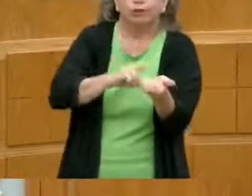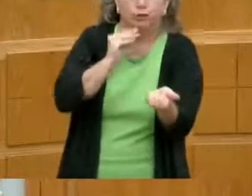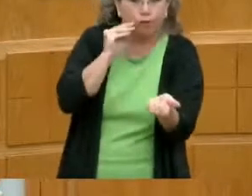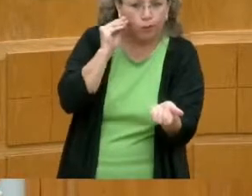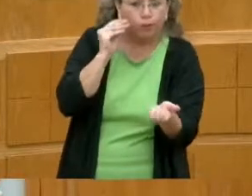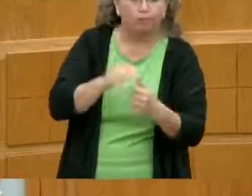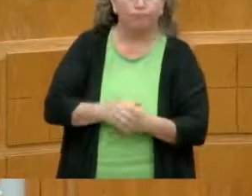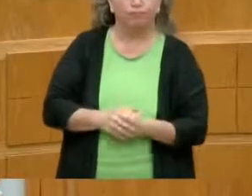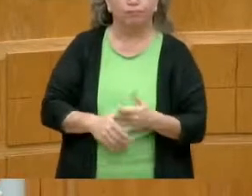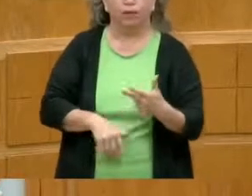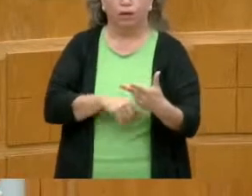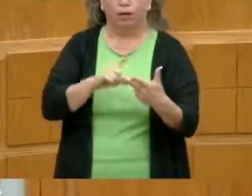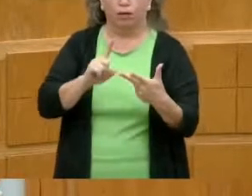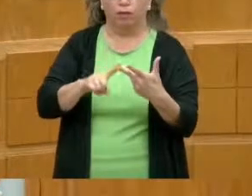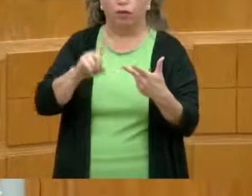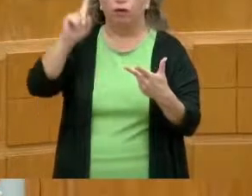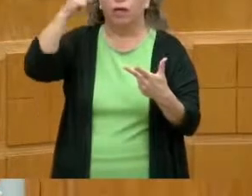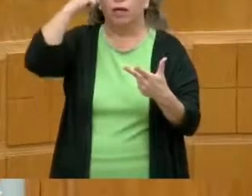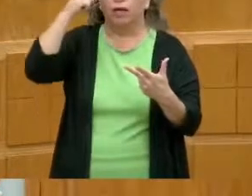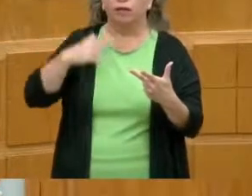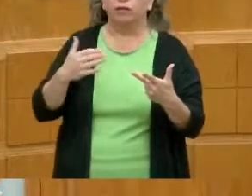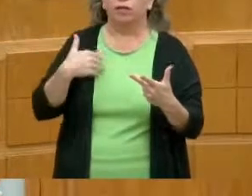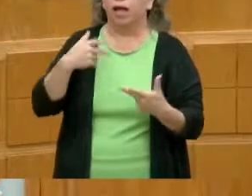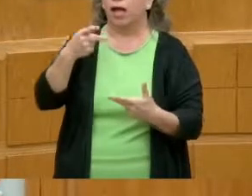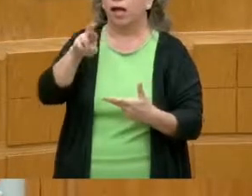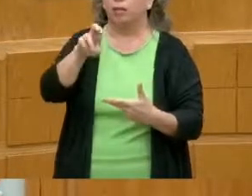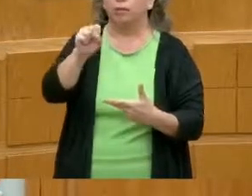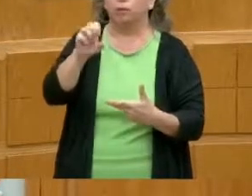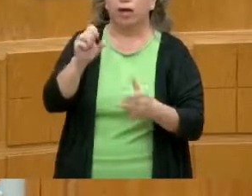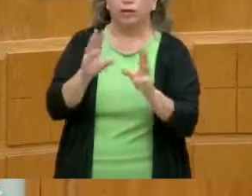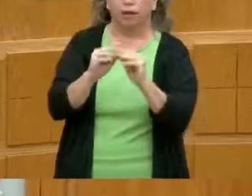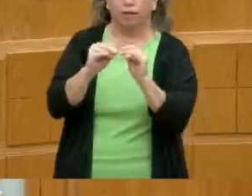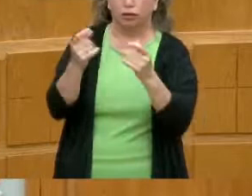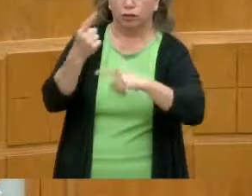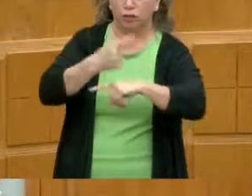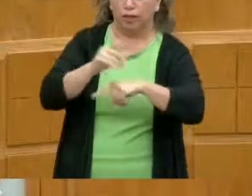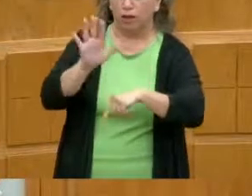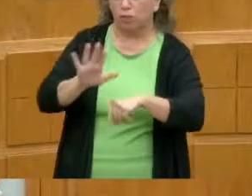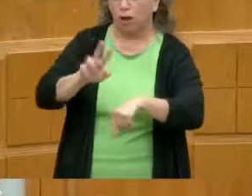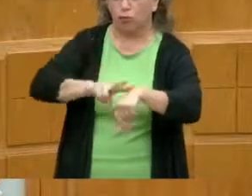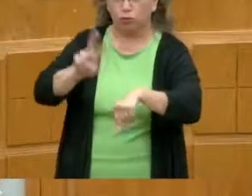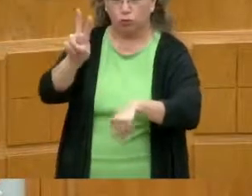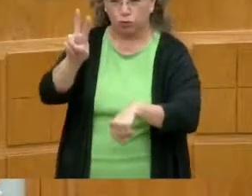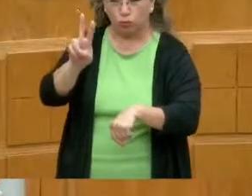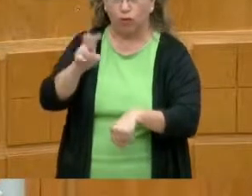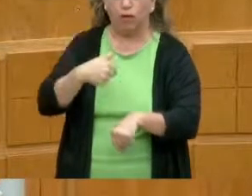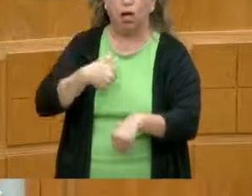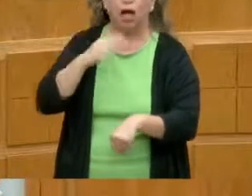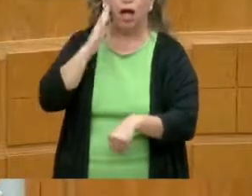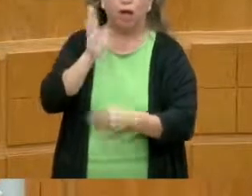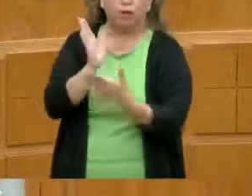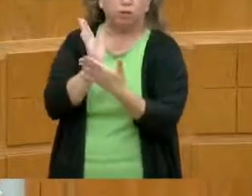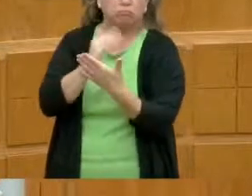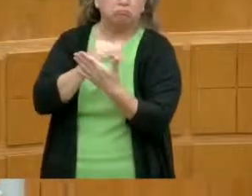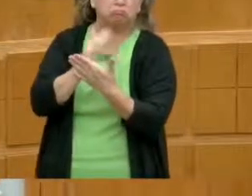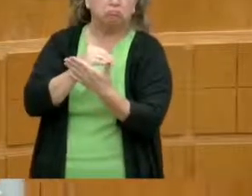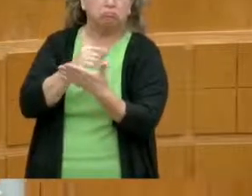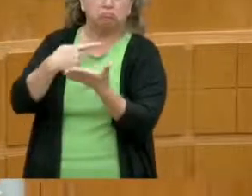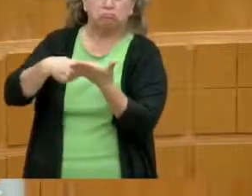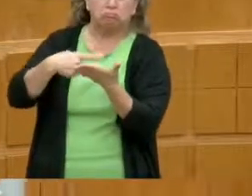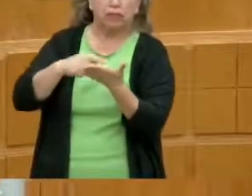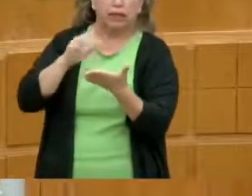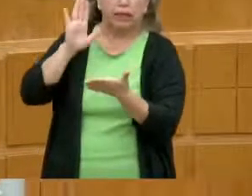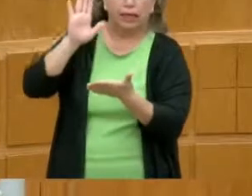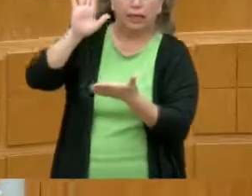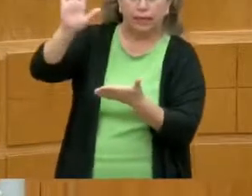governor had a press conference today at about 2 o'clock, and I'm going to go over some of those measures that he did in his